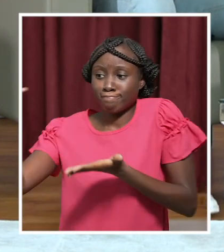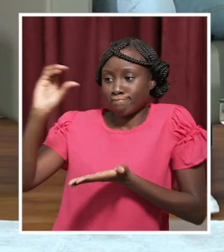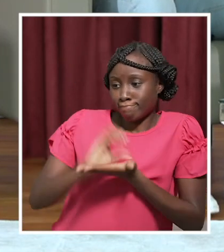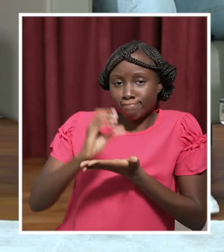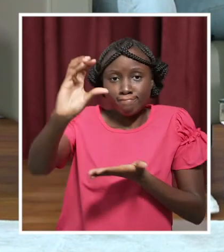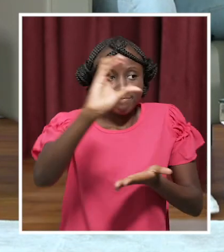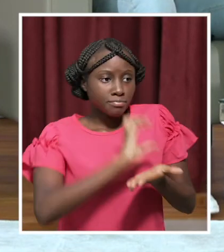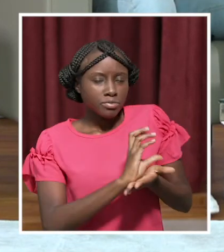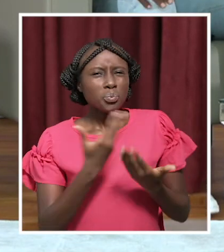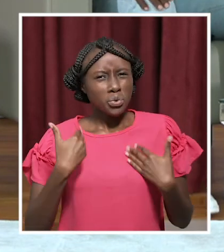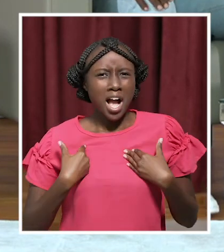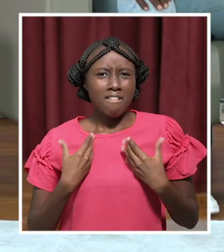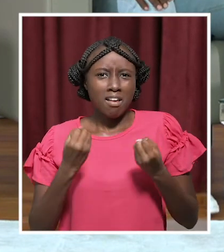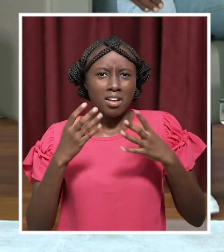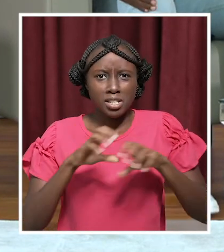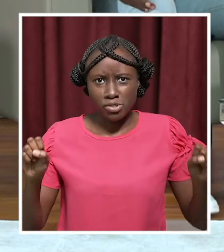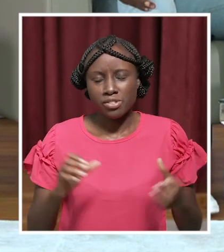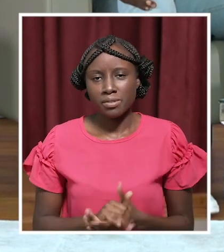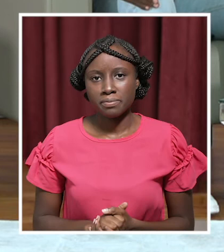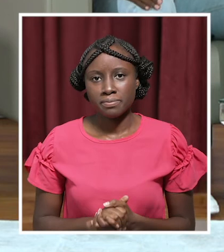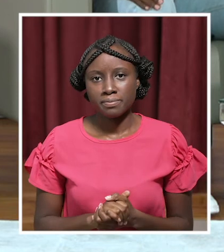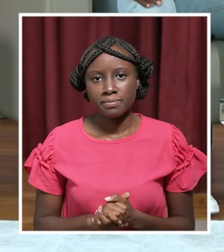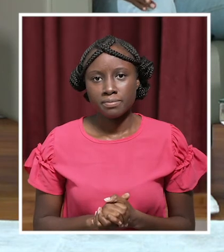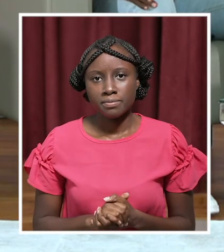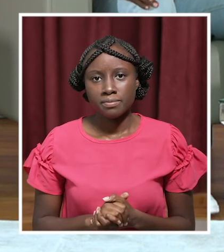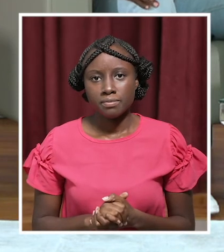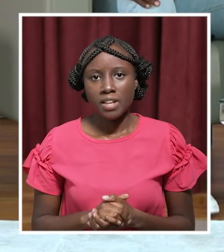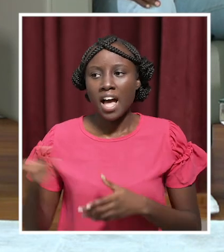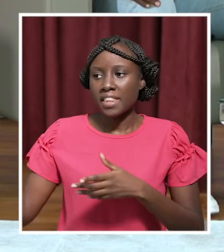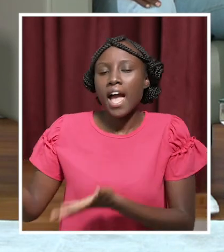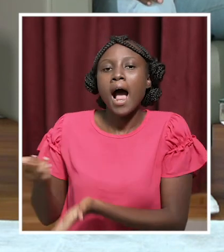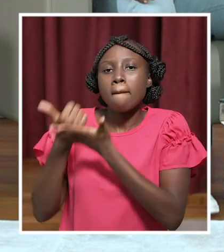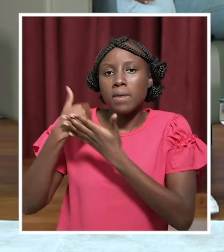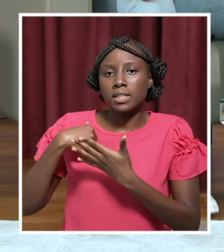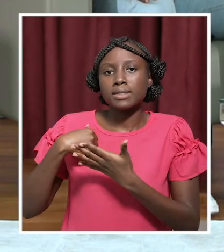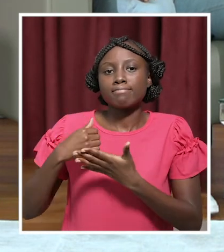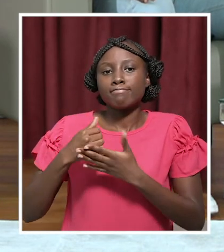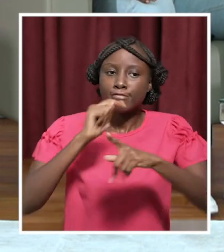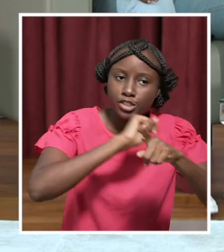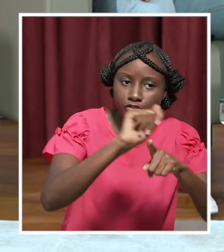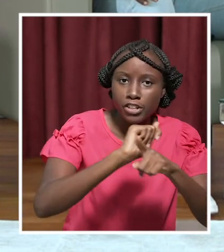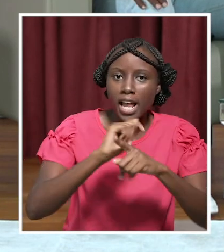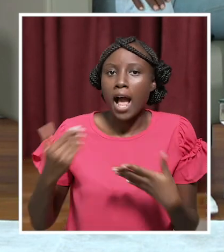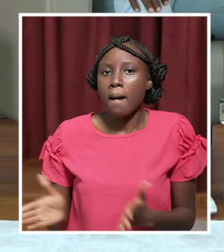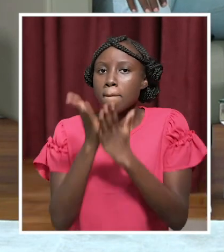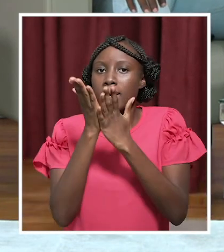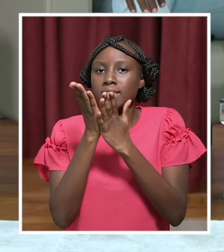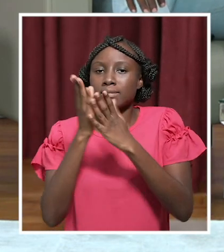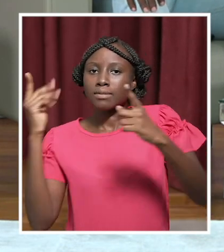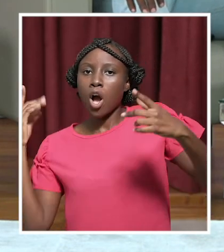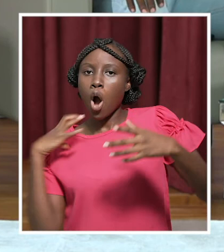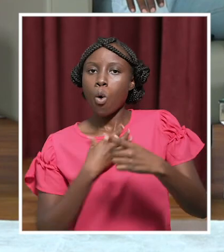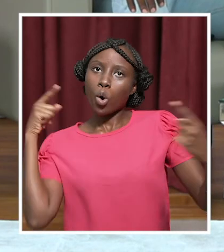helped our training throughout all these years. And they have been able to push our mandate, help us push our mandate even further.